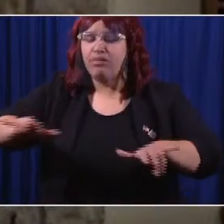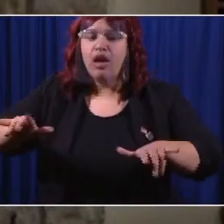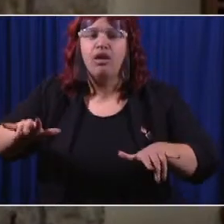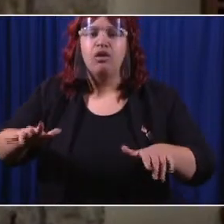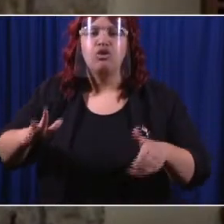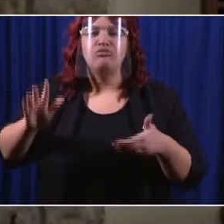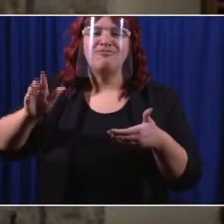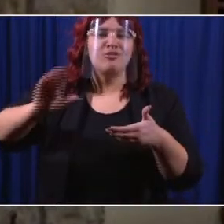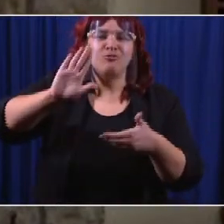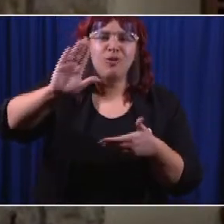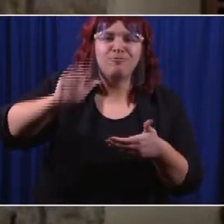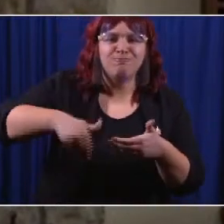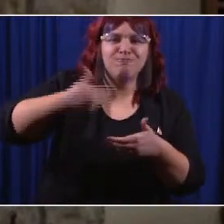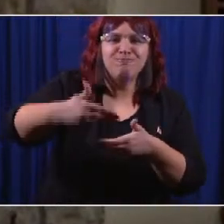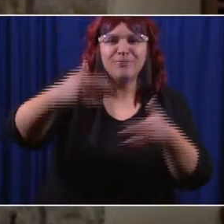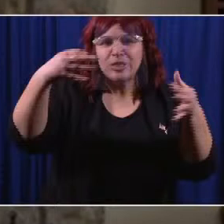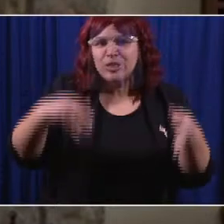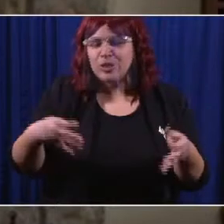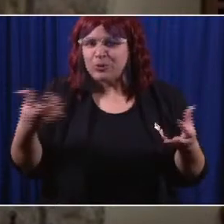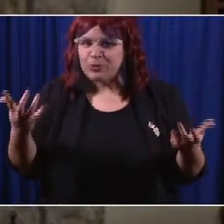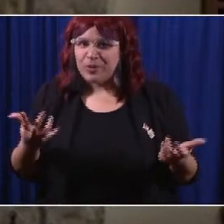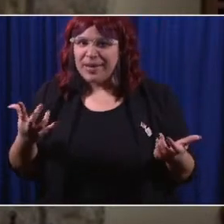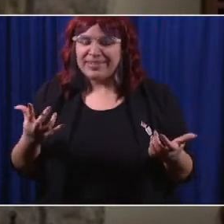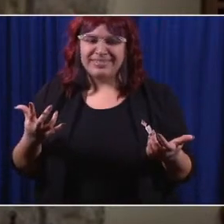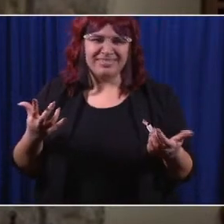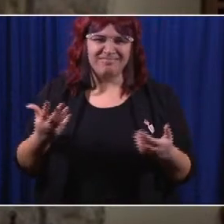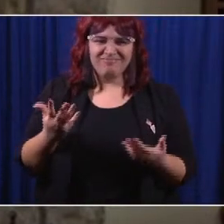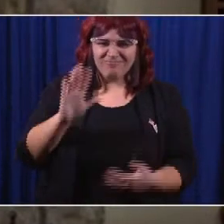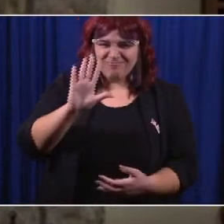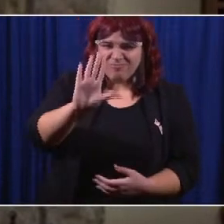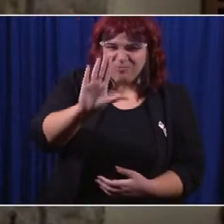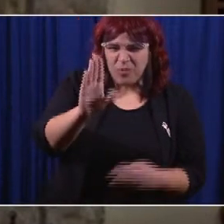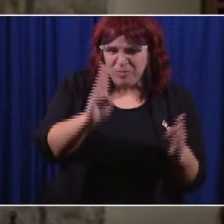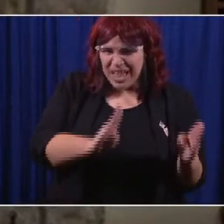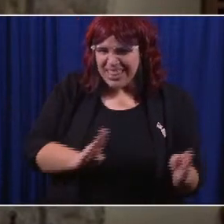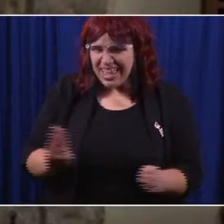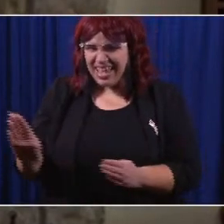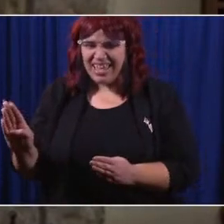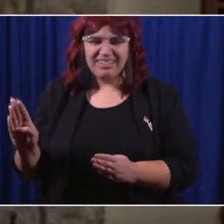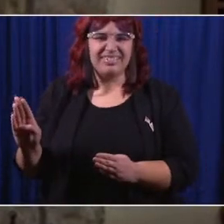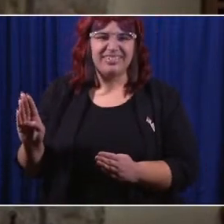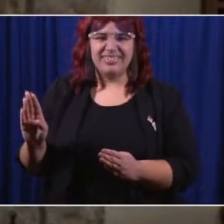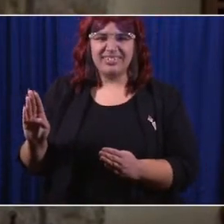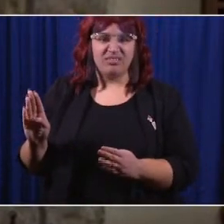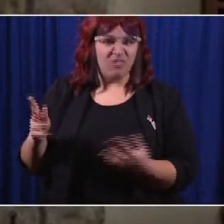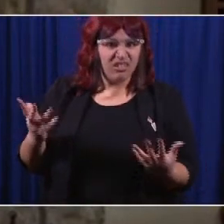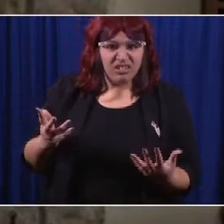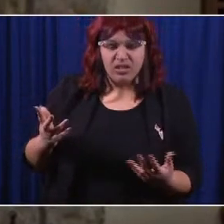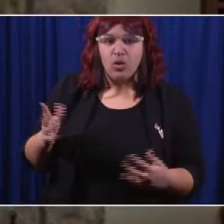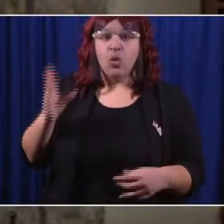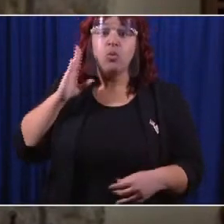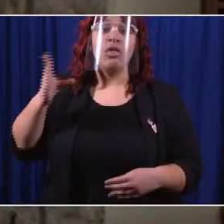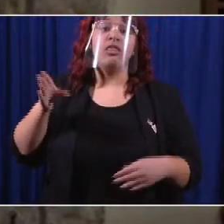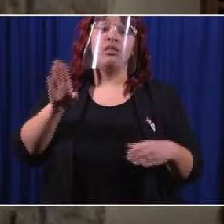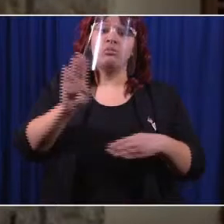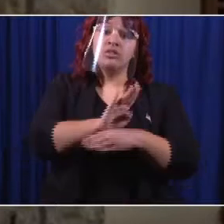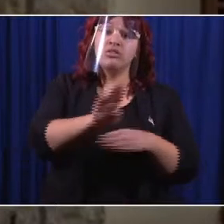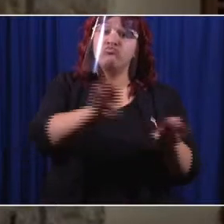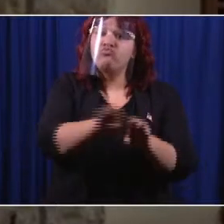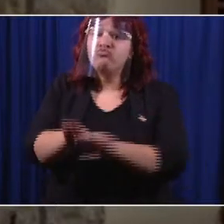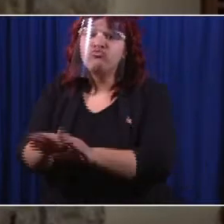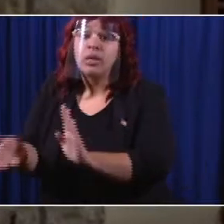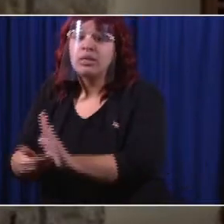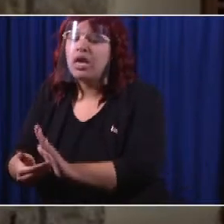what for as far as any future plans for you in the next few weeks, as far as lockdowns or precautions, what are